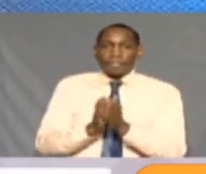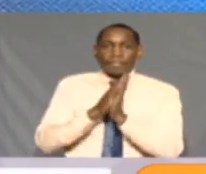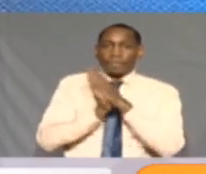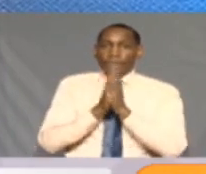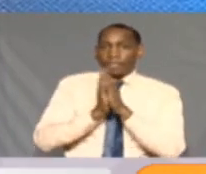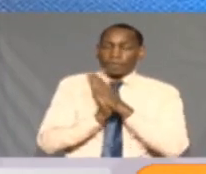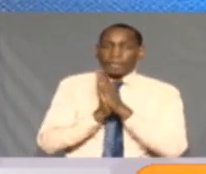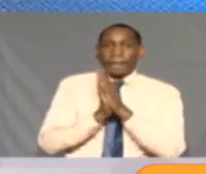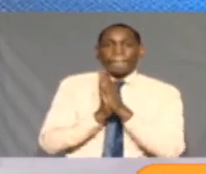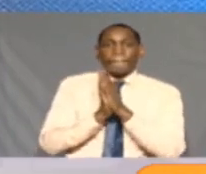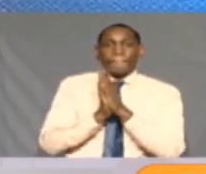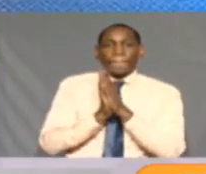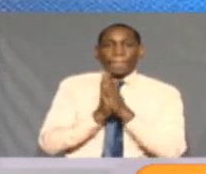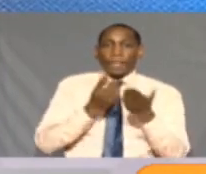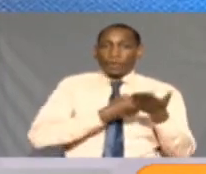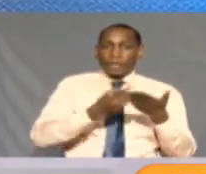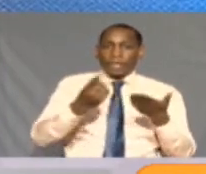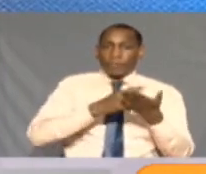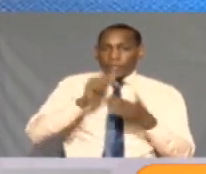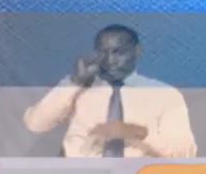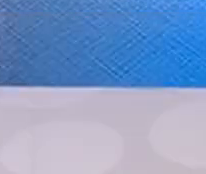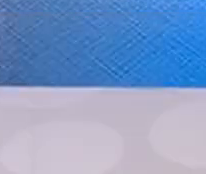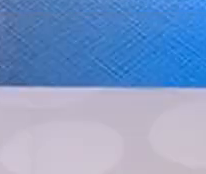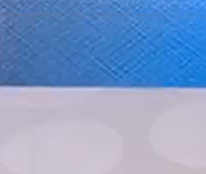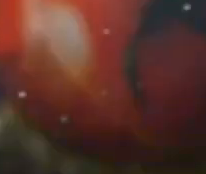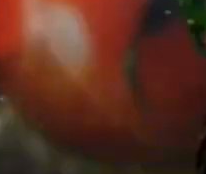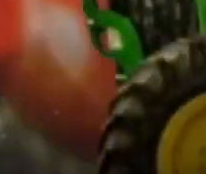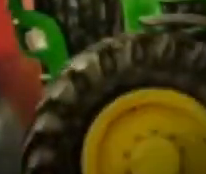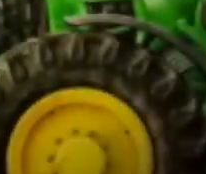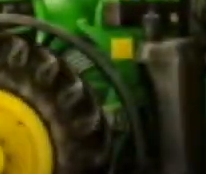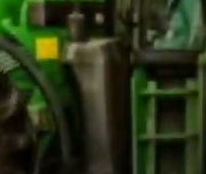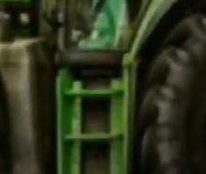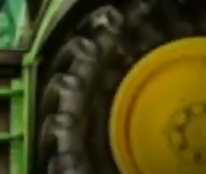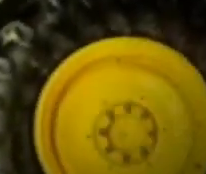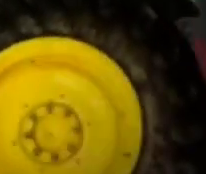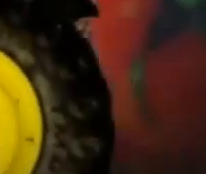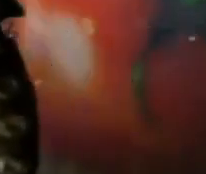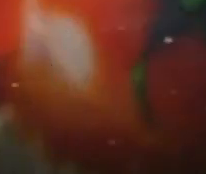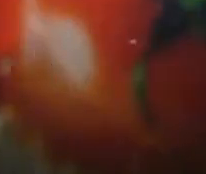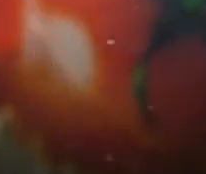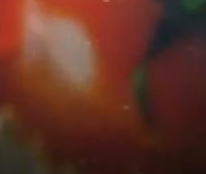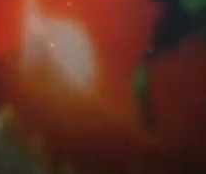edition of Smart Farm.